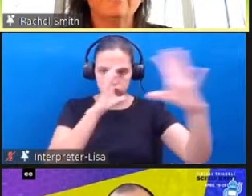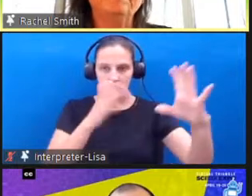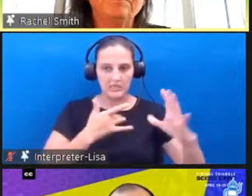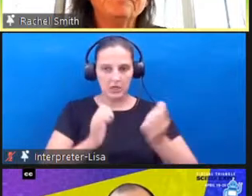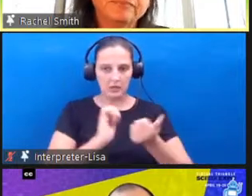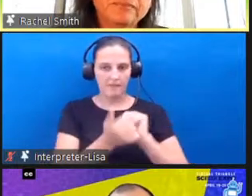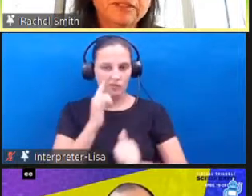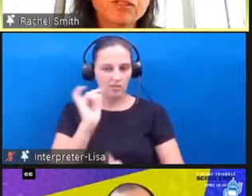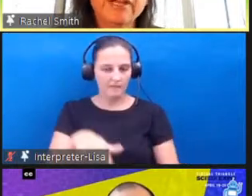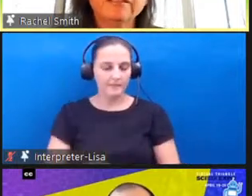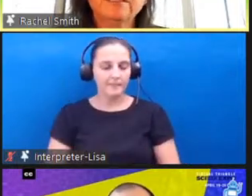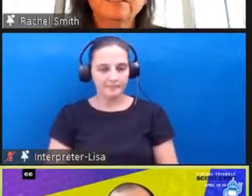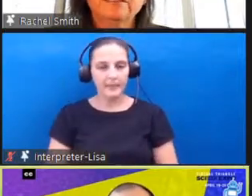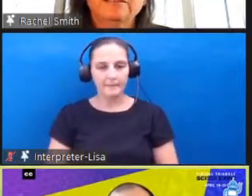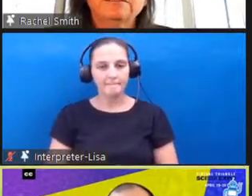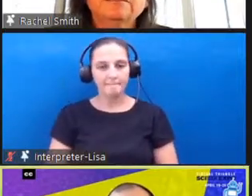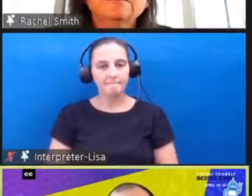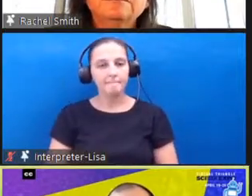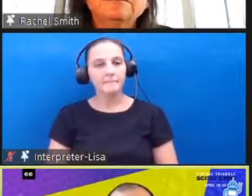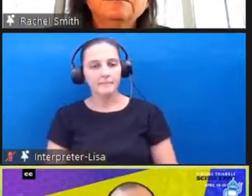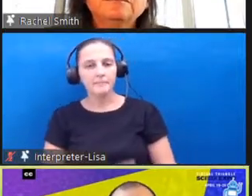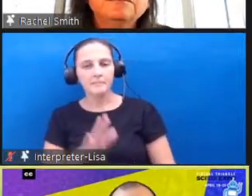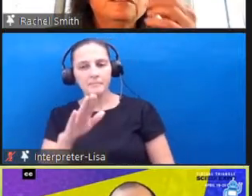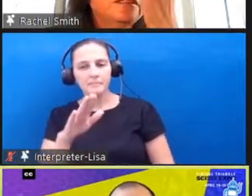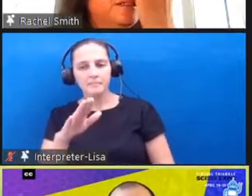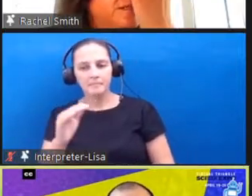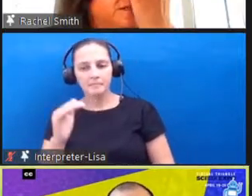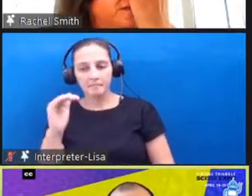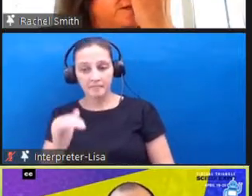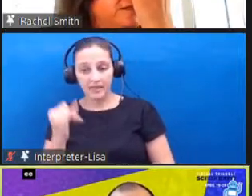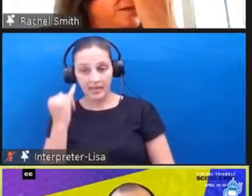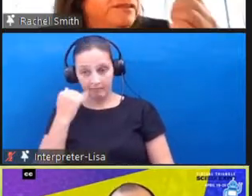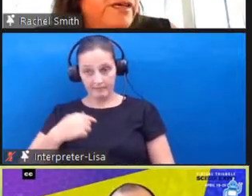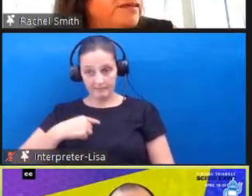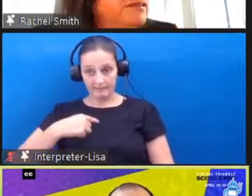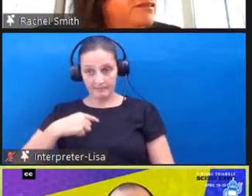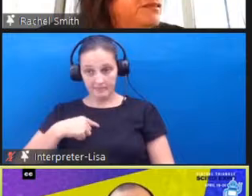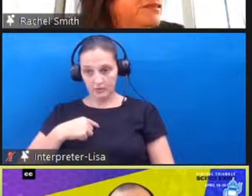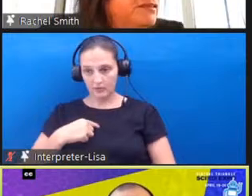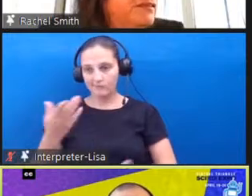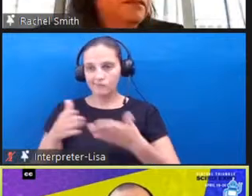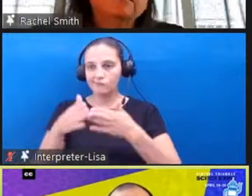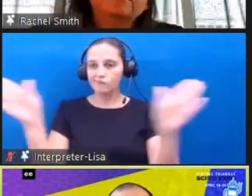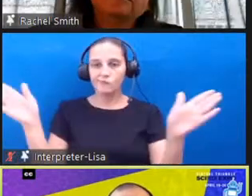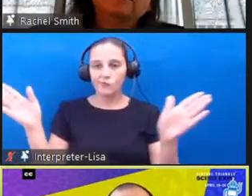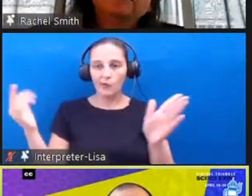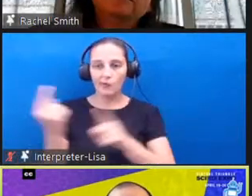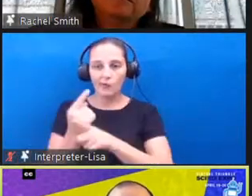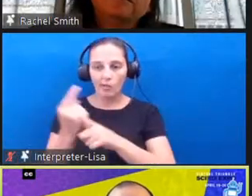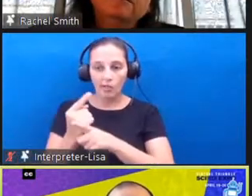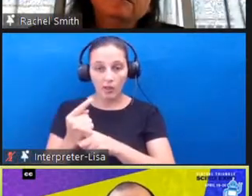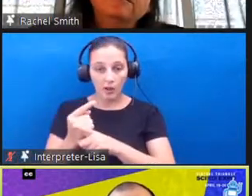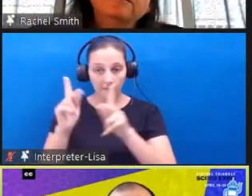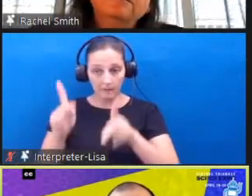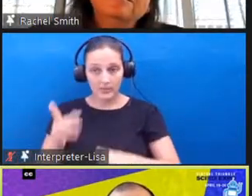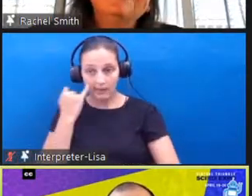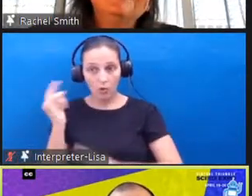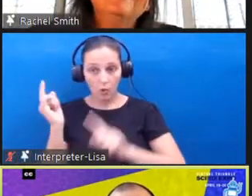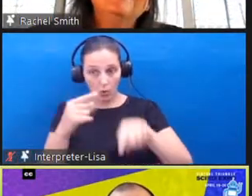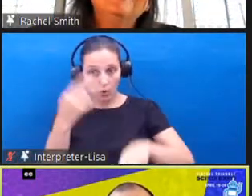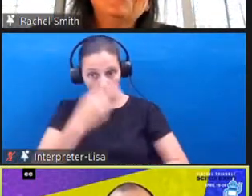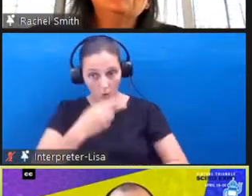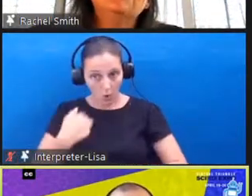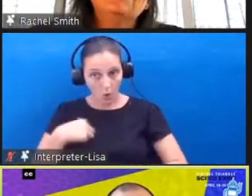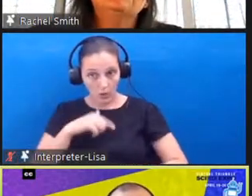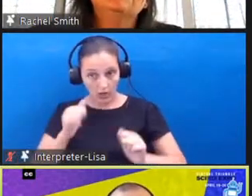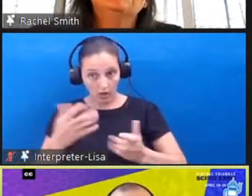that way. So, okay. Yeah. And what about somebody like myself or somebody from the general public? If we were lucky enough to go to Hawaii, could